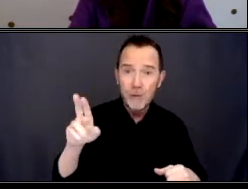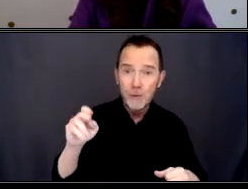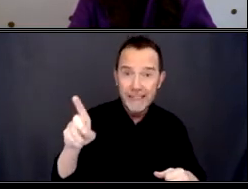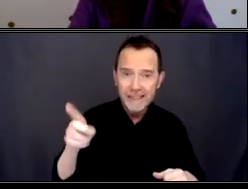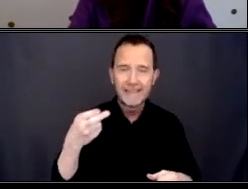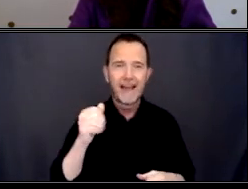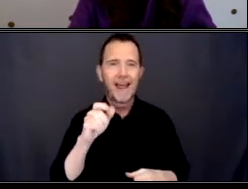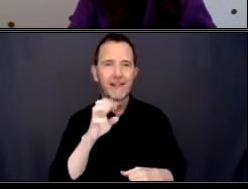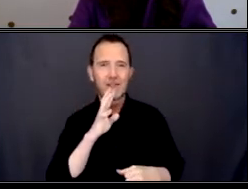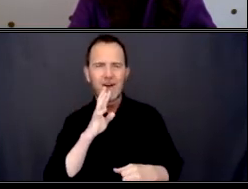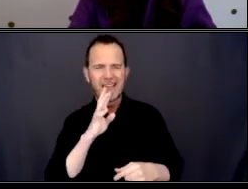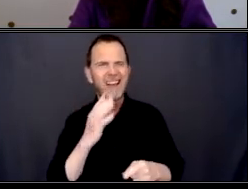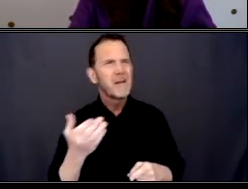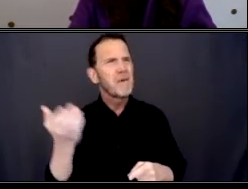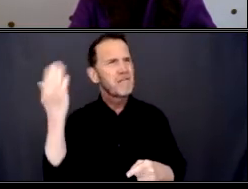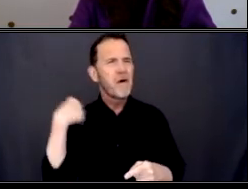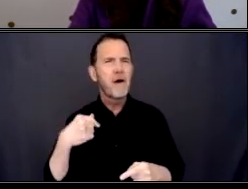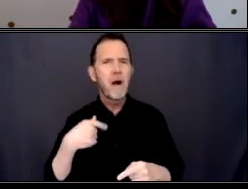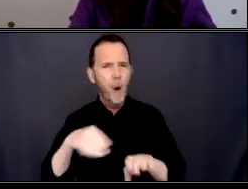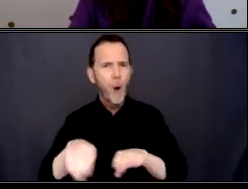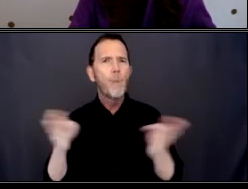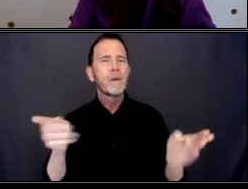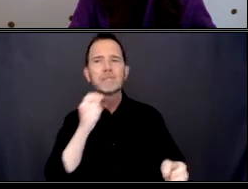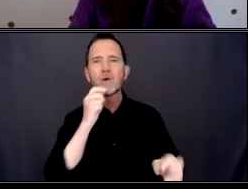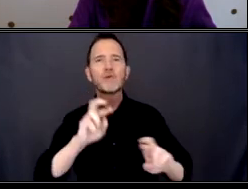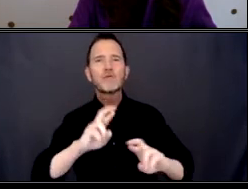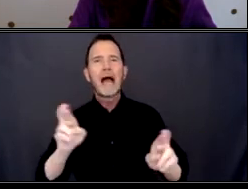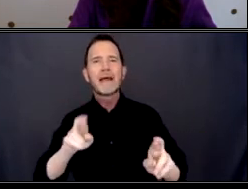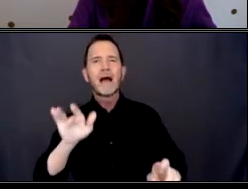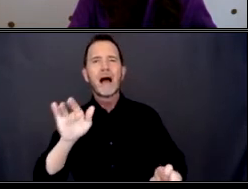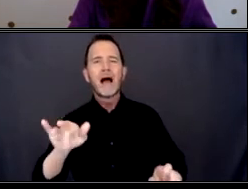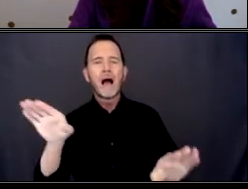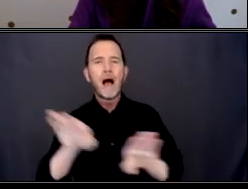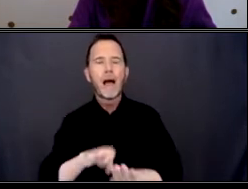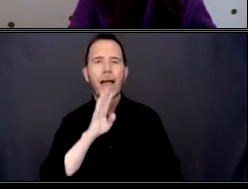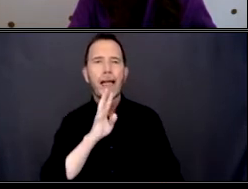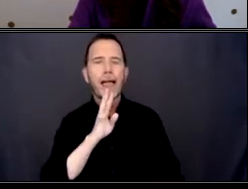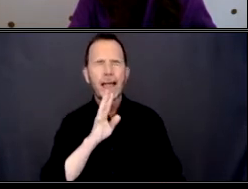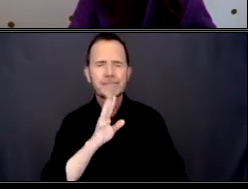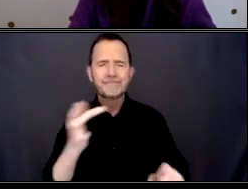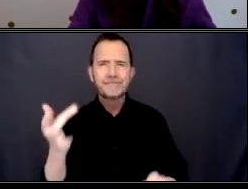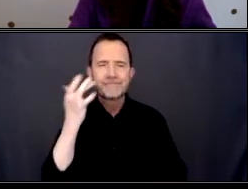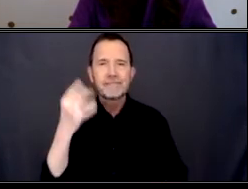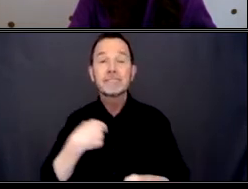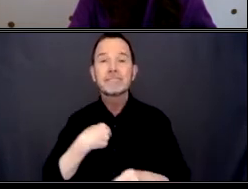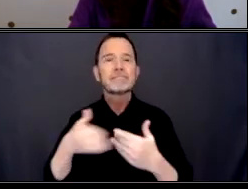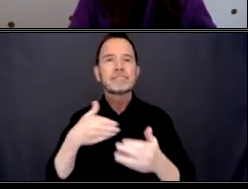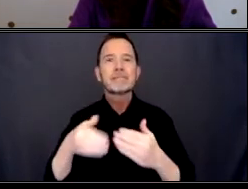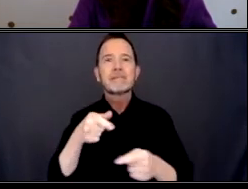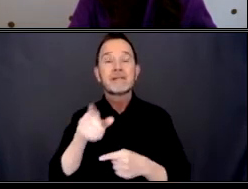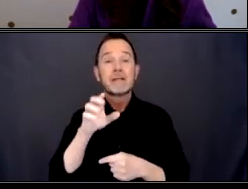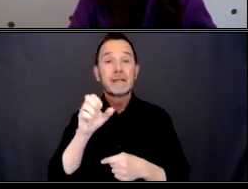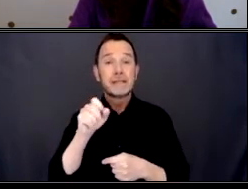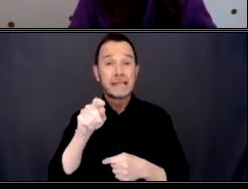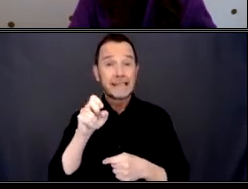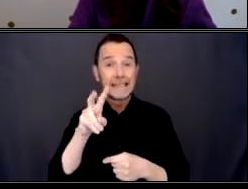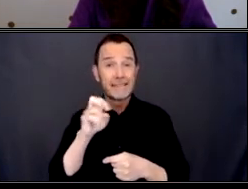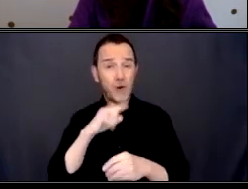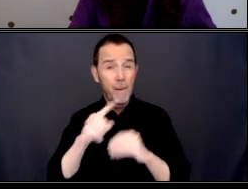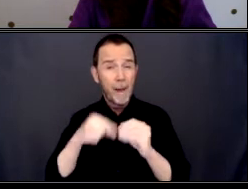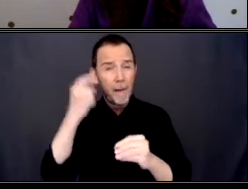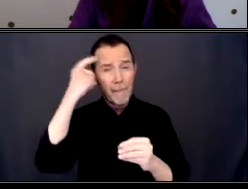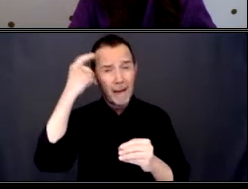I'll take that as a warning. I'll be brief. First, Steve touched on mental health, and one of the things that I want to share about inclusion is